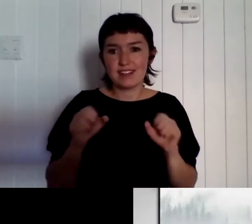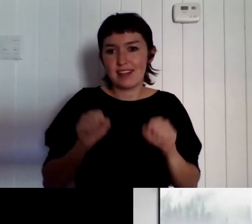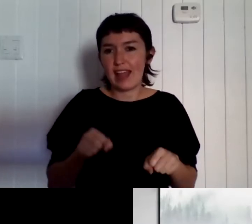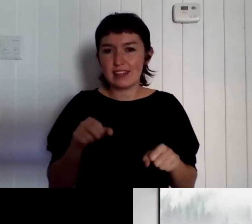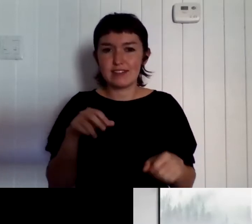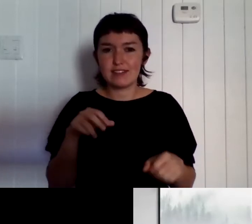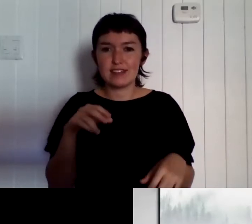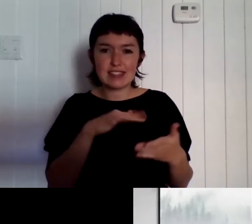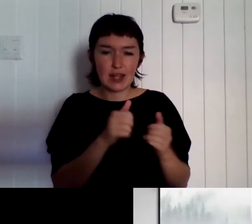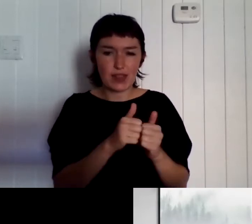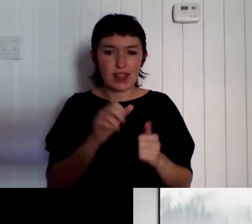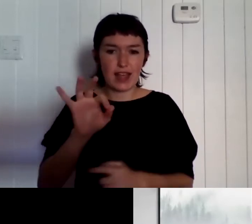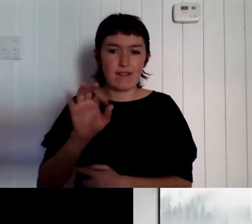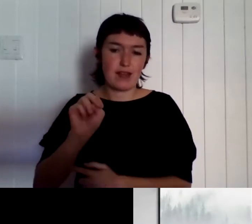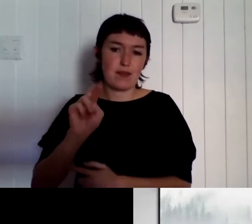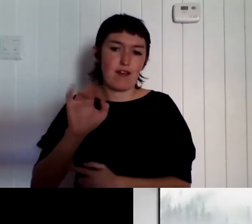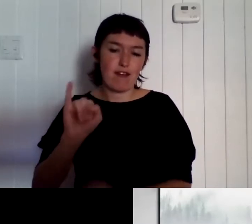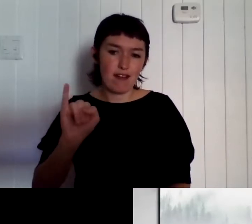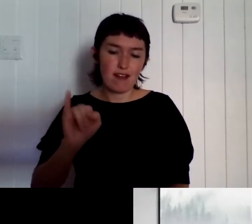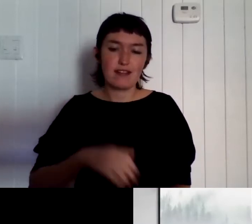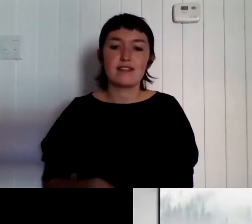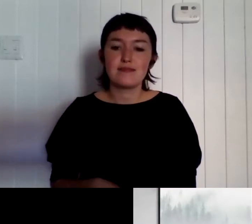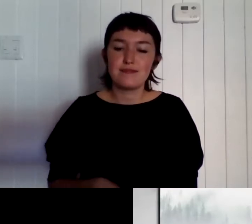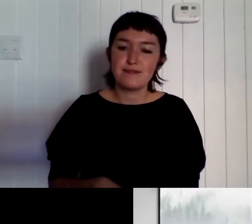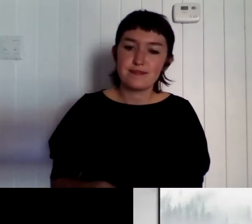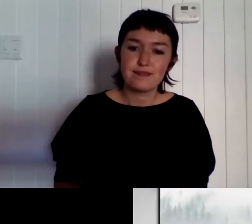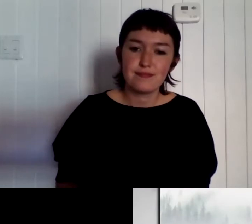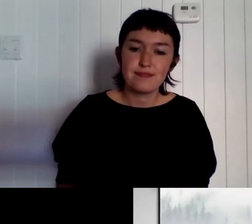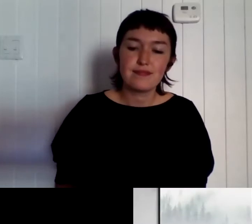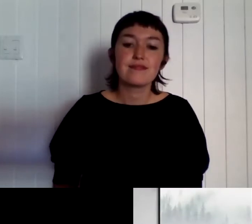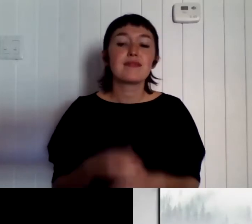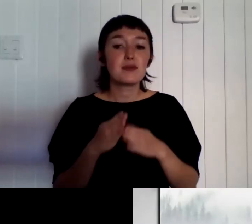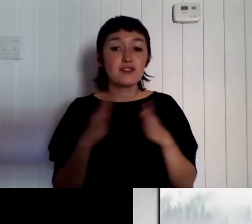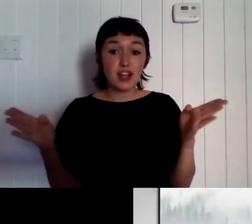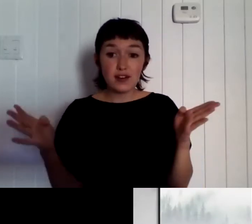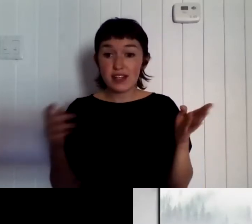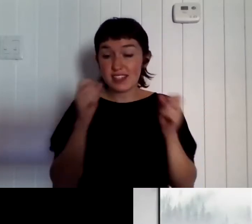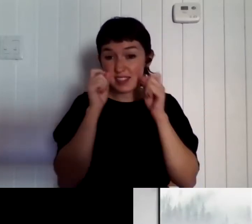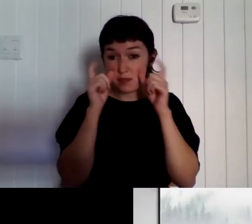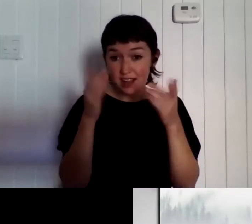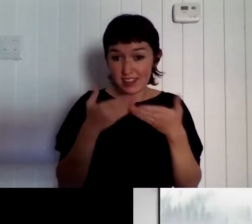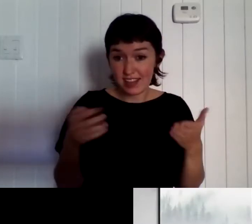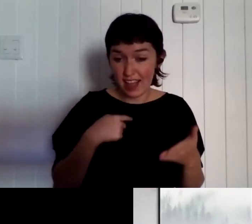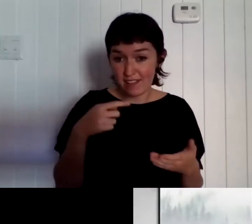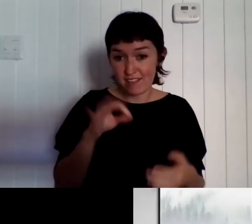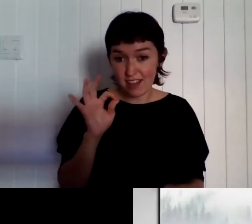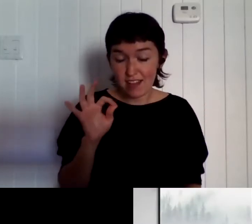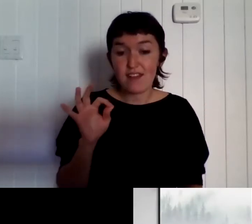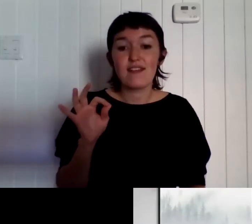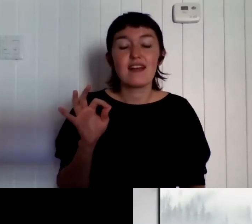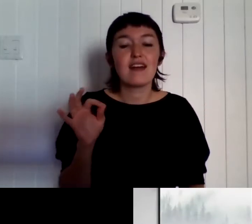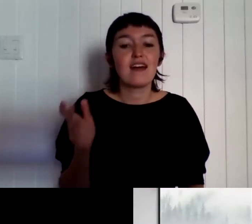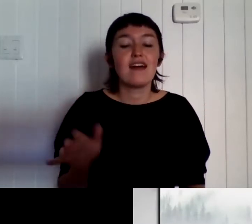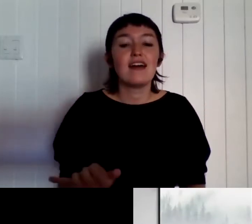of generally the most surprising MRI related thing that I've seen is the kind of vast